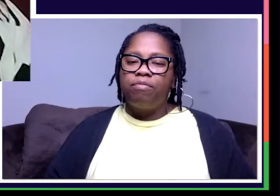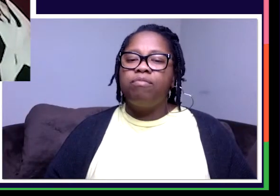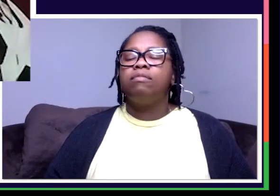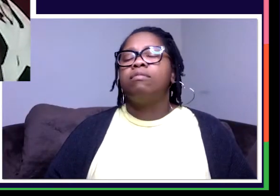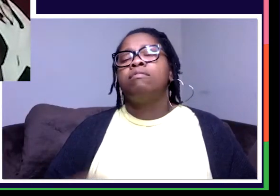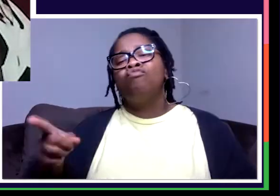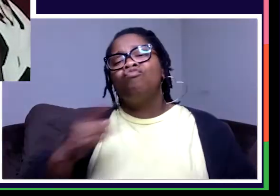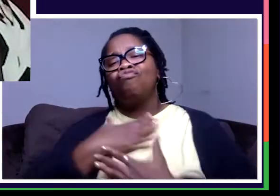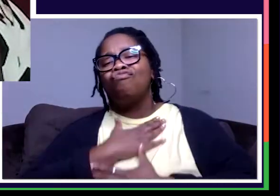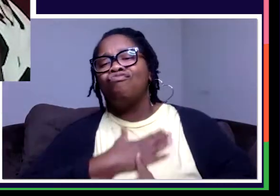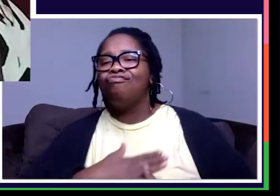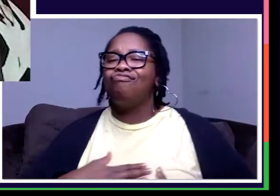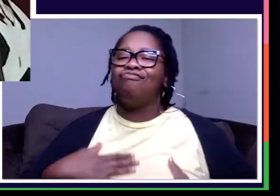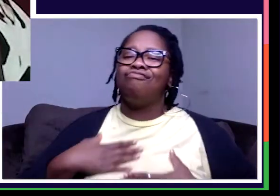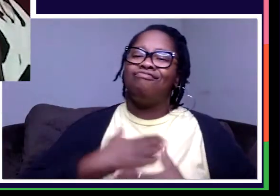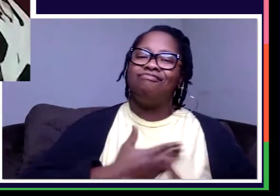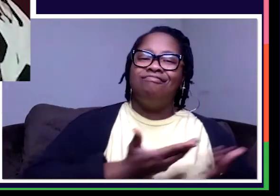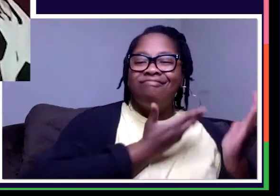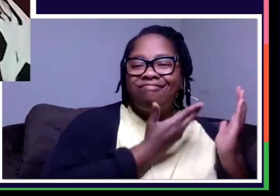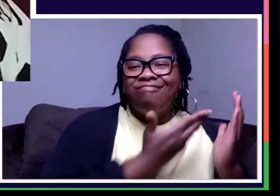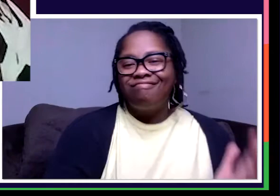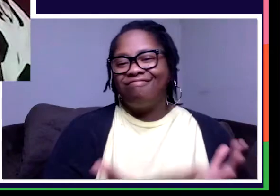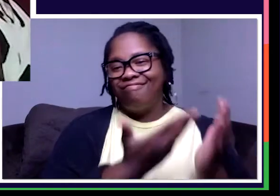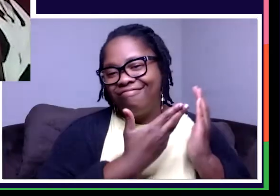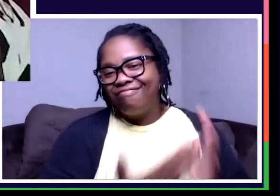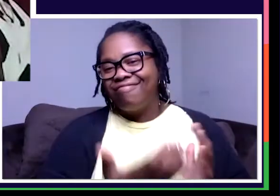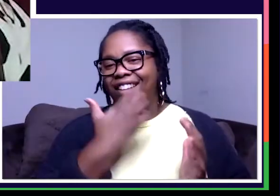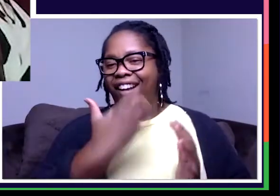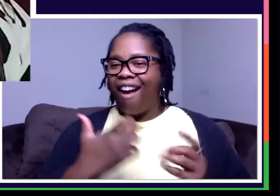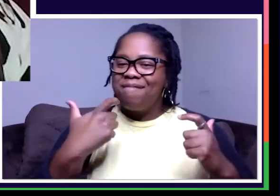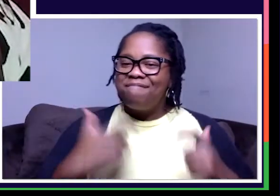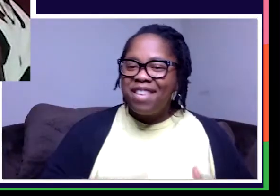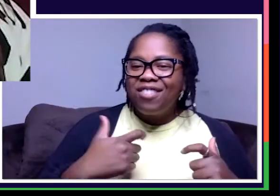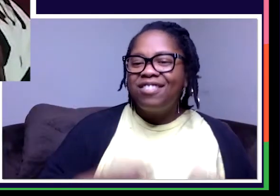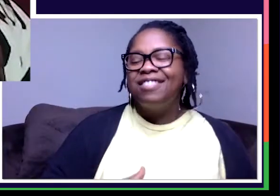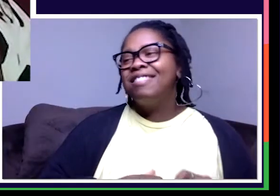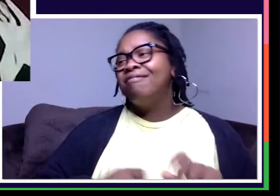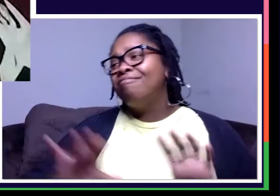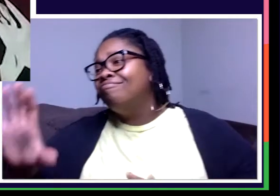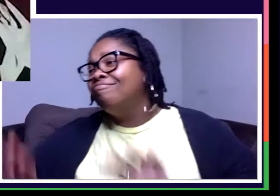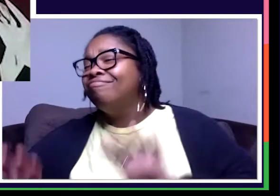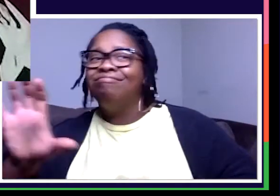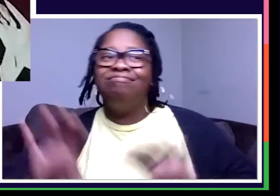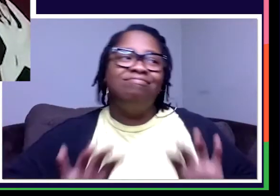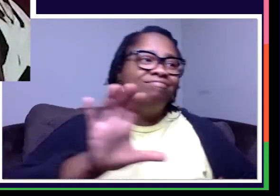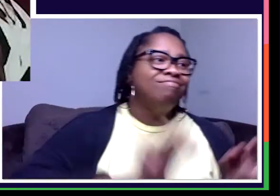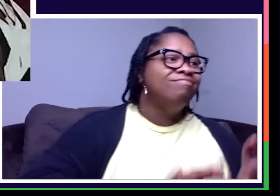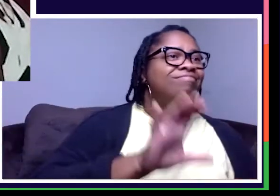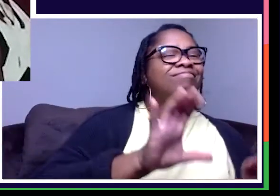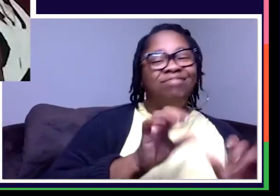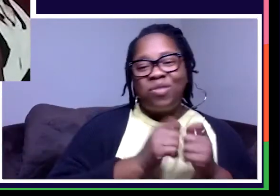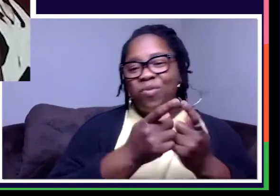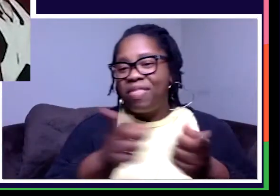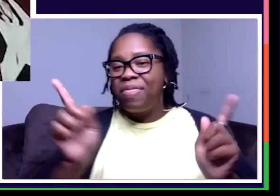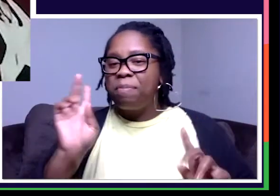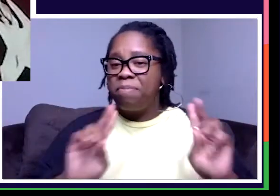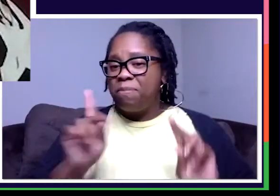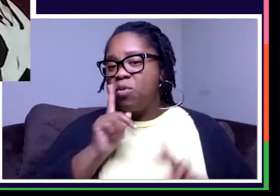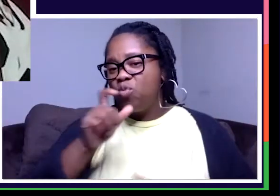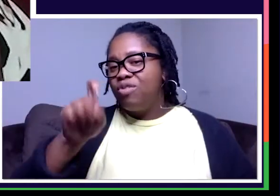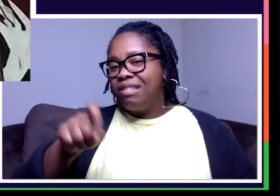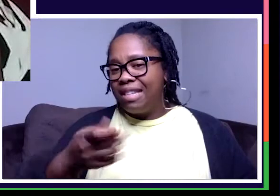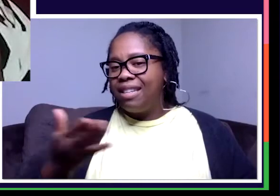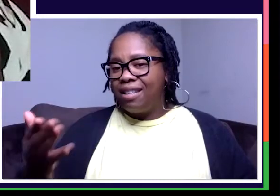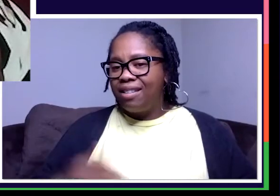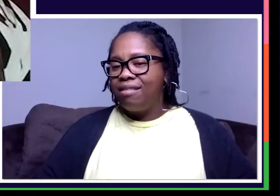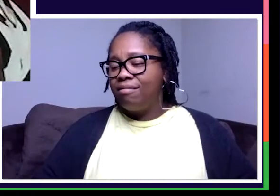longer drive. She delighted in delivering hot meals and offering companionship to those in